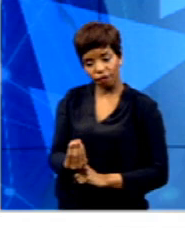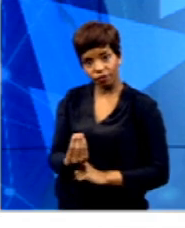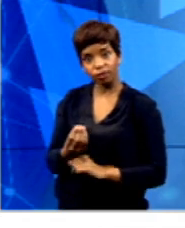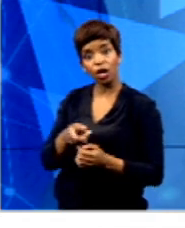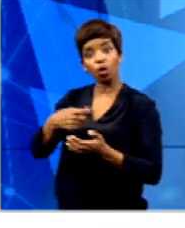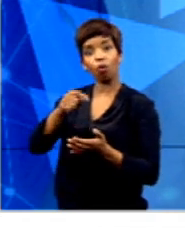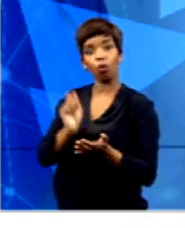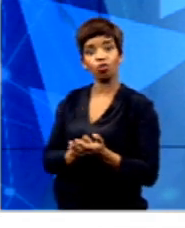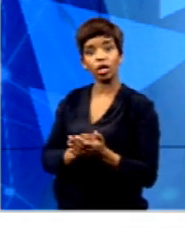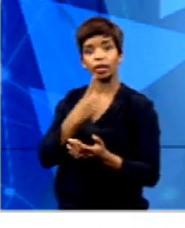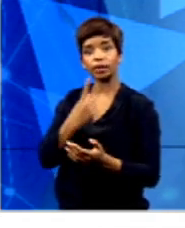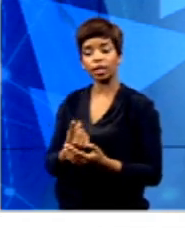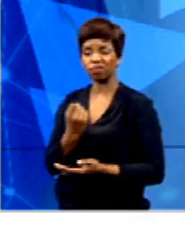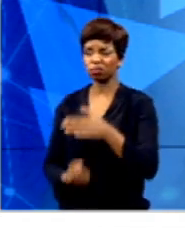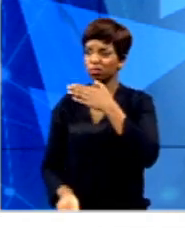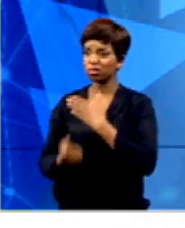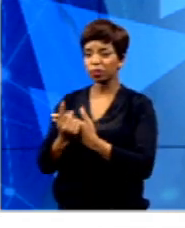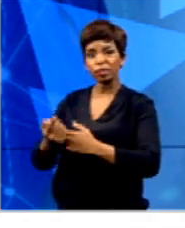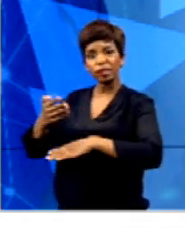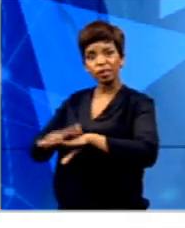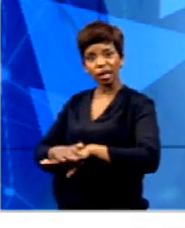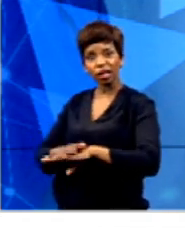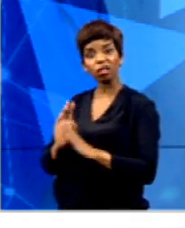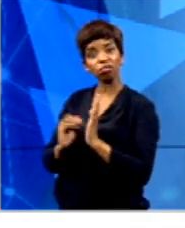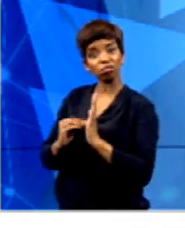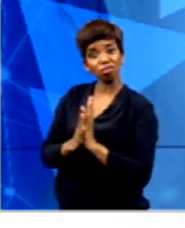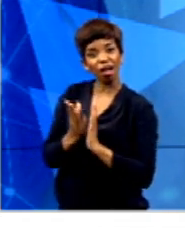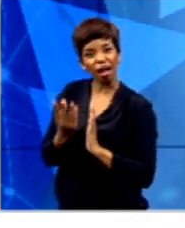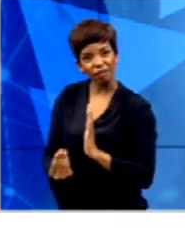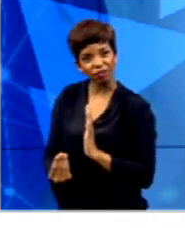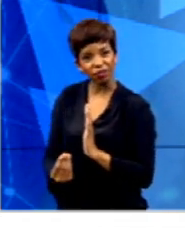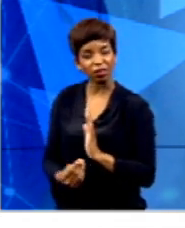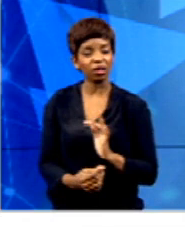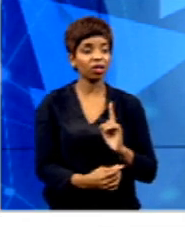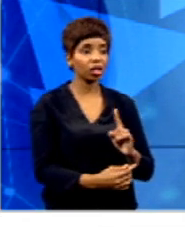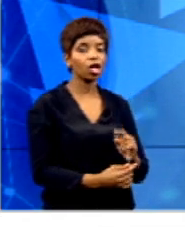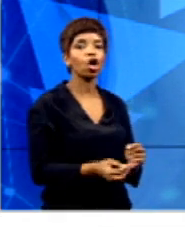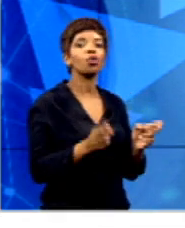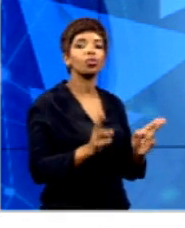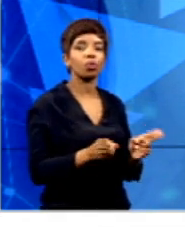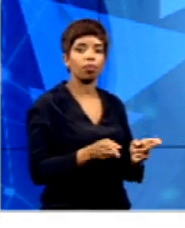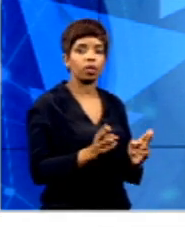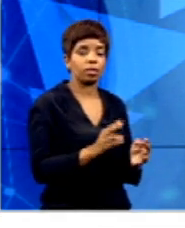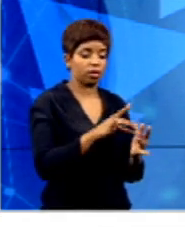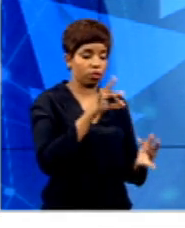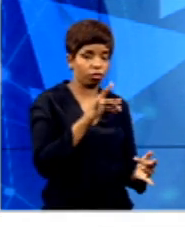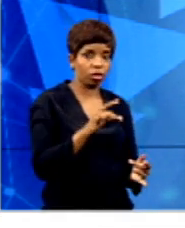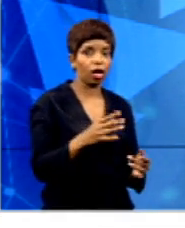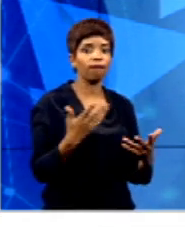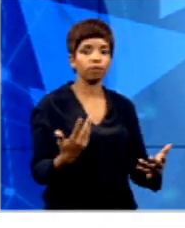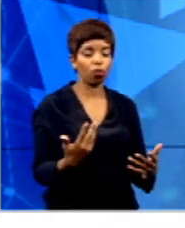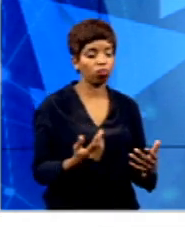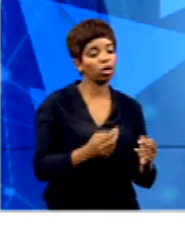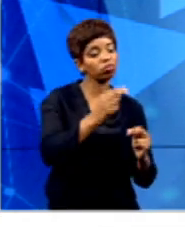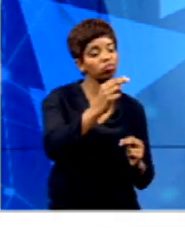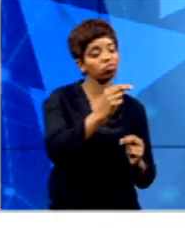security, or is that something that is optional? It's usually optional. We, on the short term or non-life